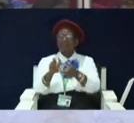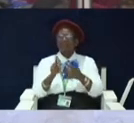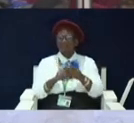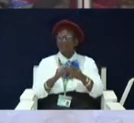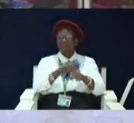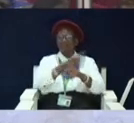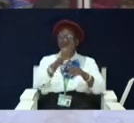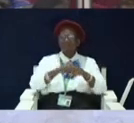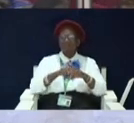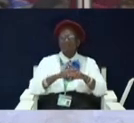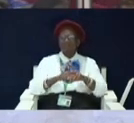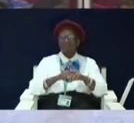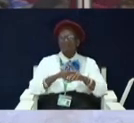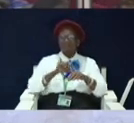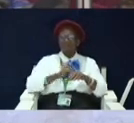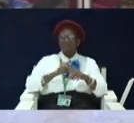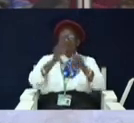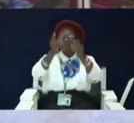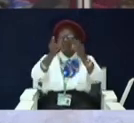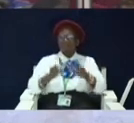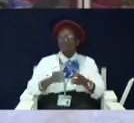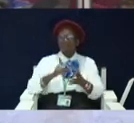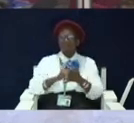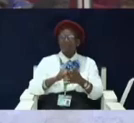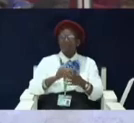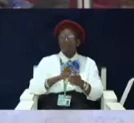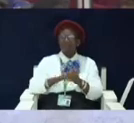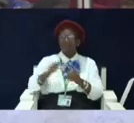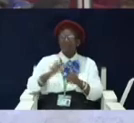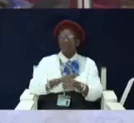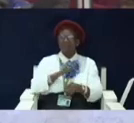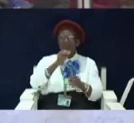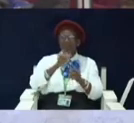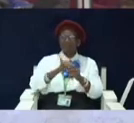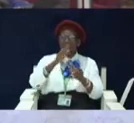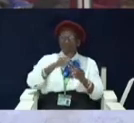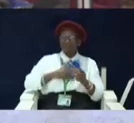I want it fulfilled in my life.